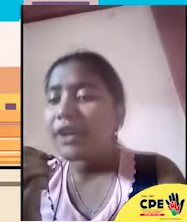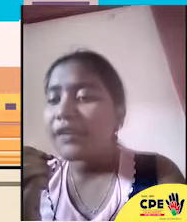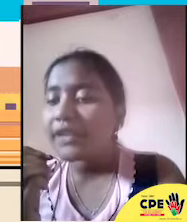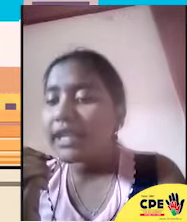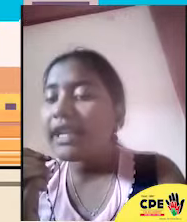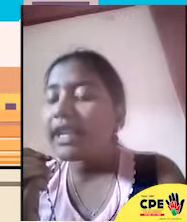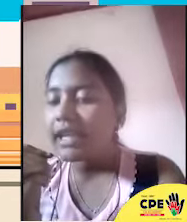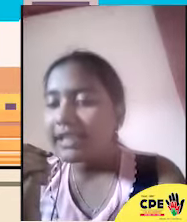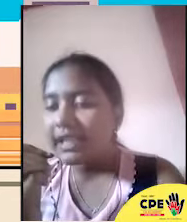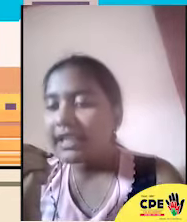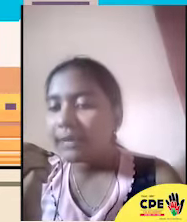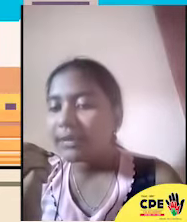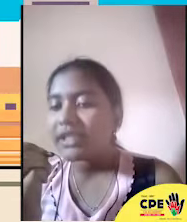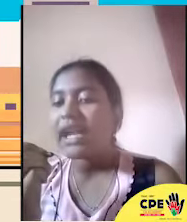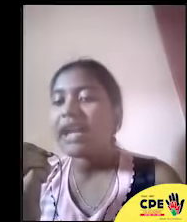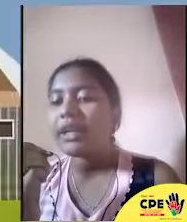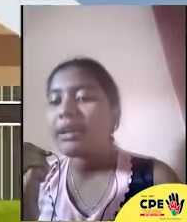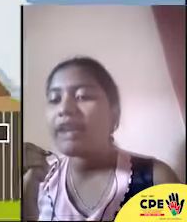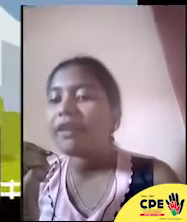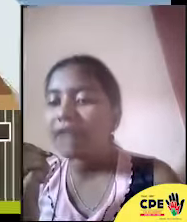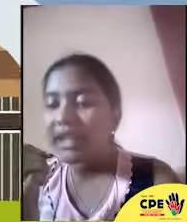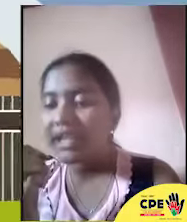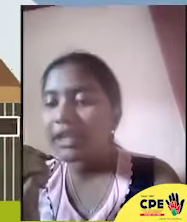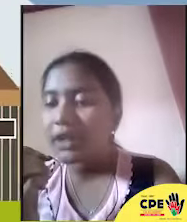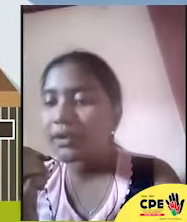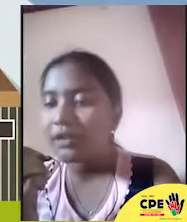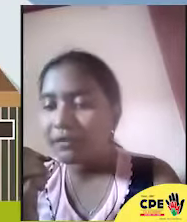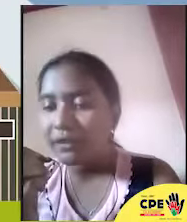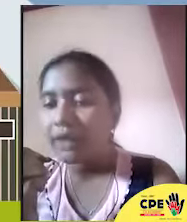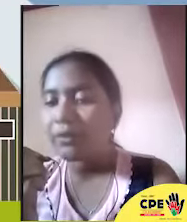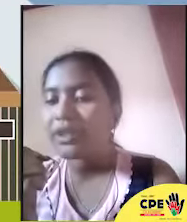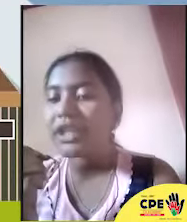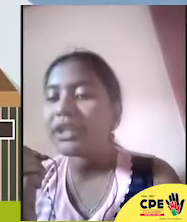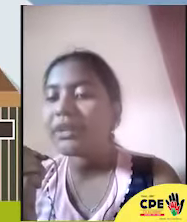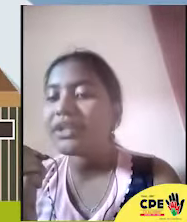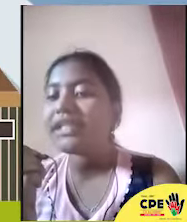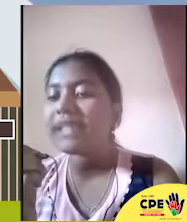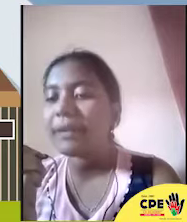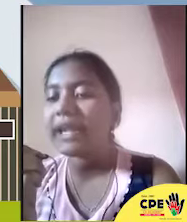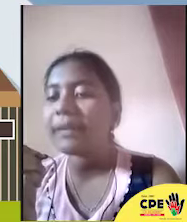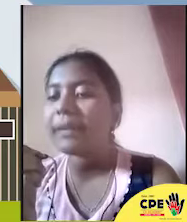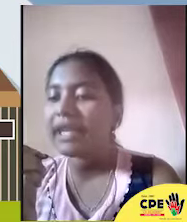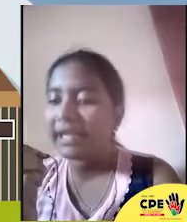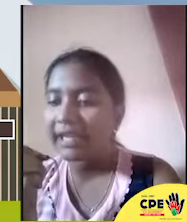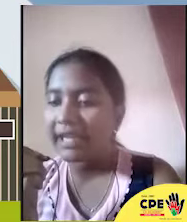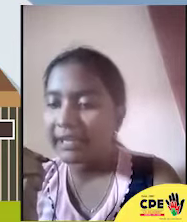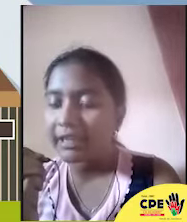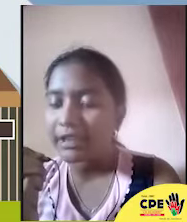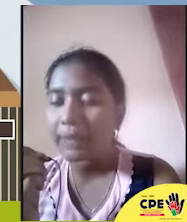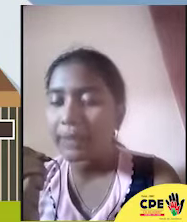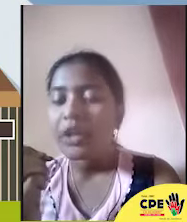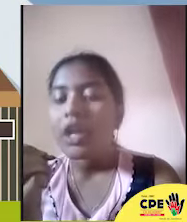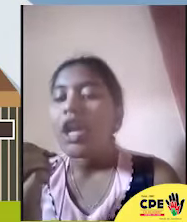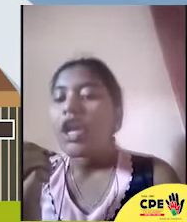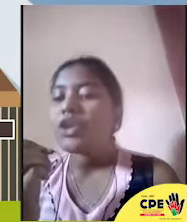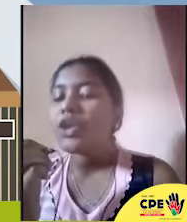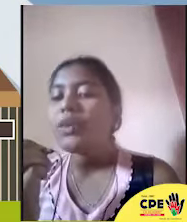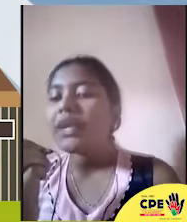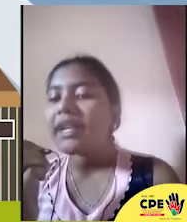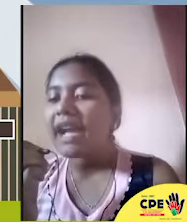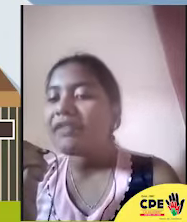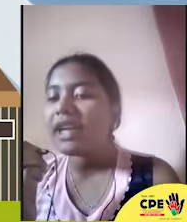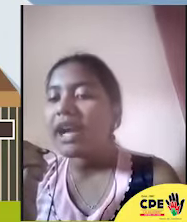number of skilled and unskilled laborers are required for various purposes of field which are hugely supplied by Indian agriculture.